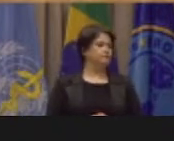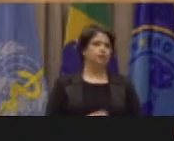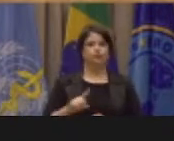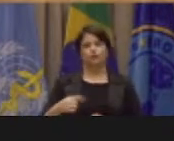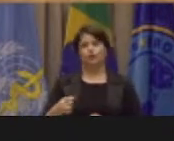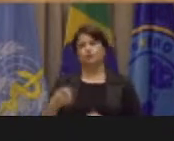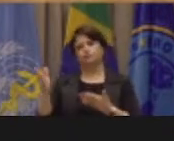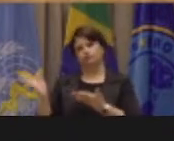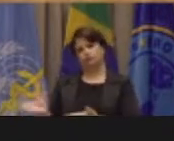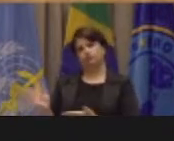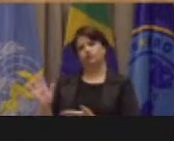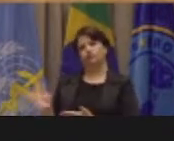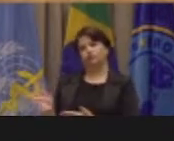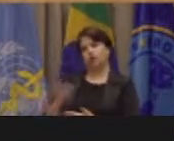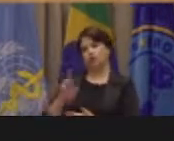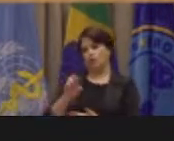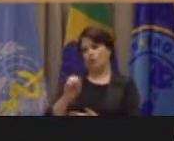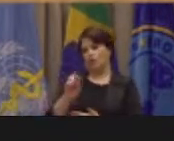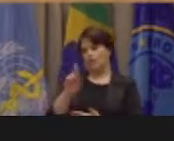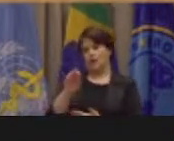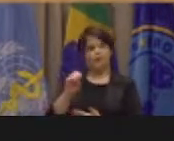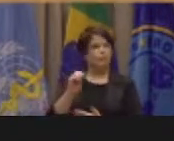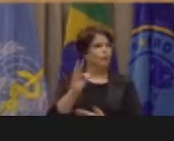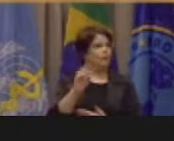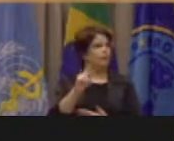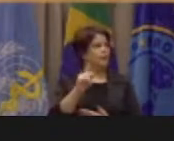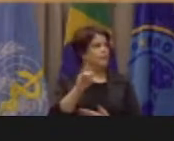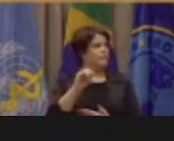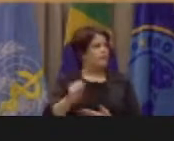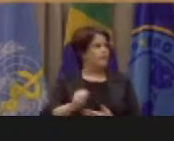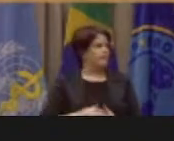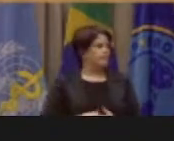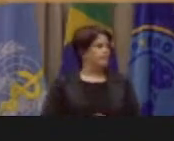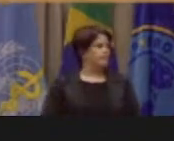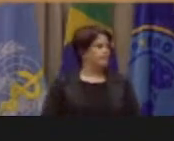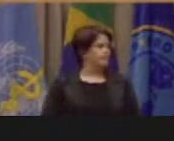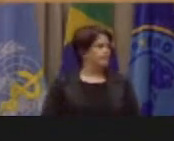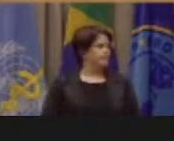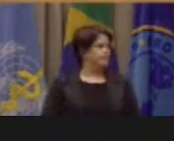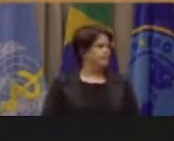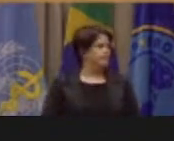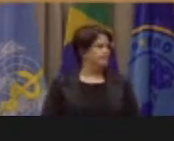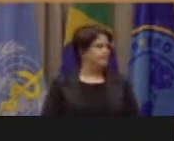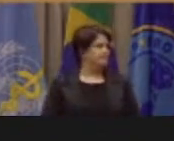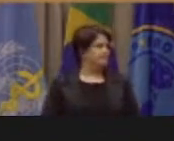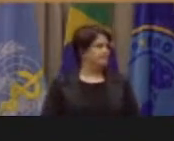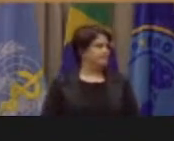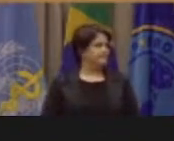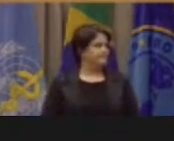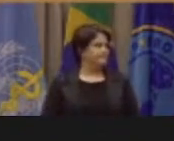Now I'm going to give the word to Dr. Roberto Tapia Hidalgo.